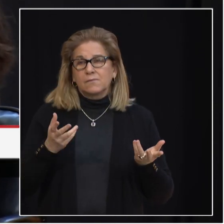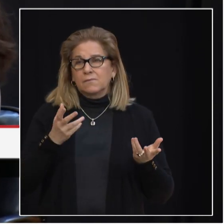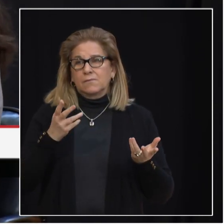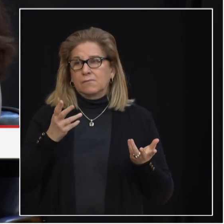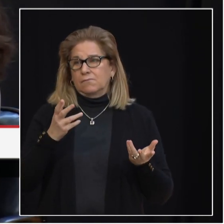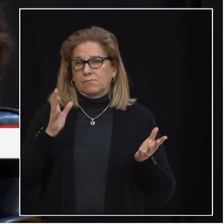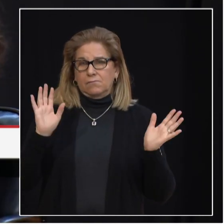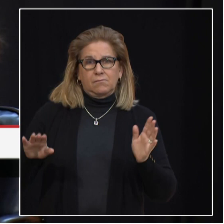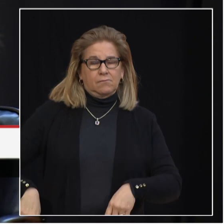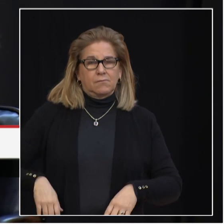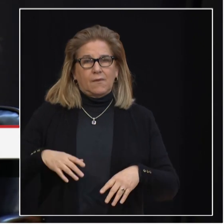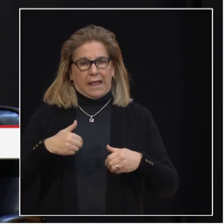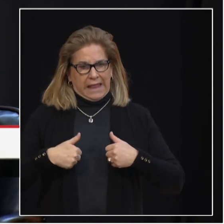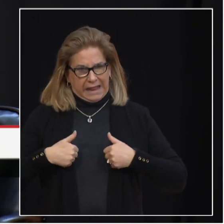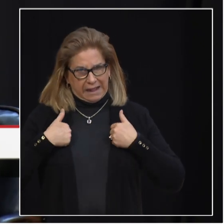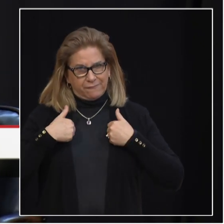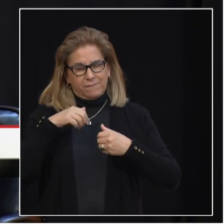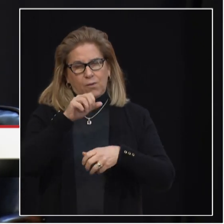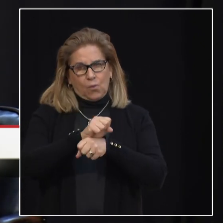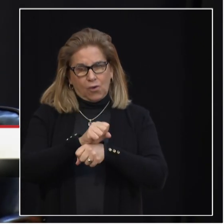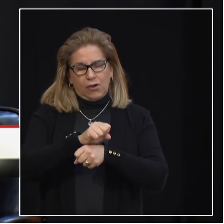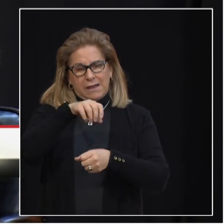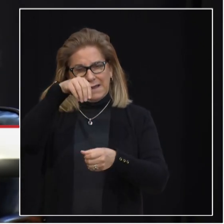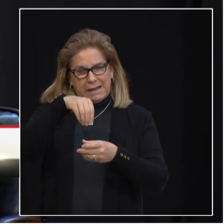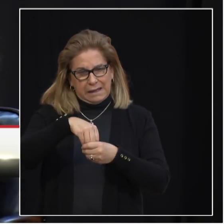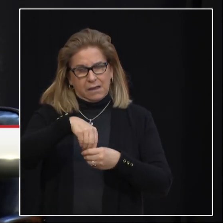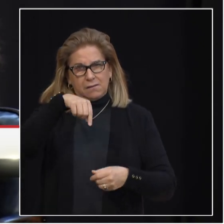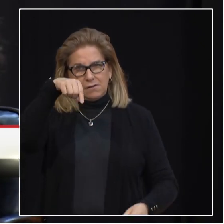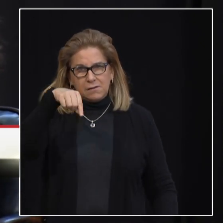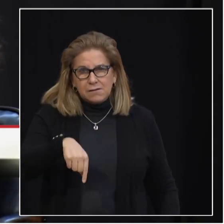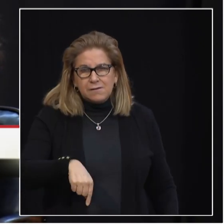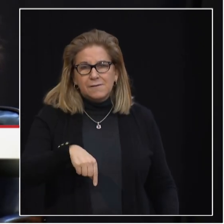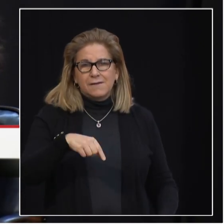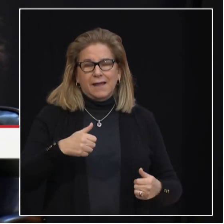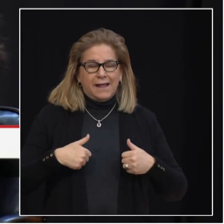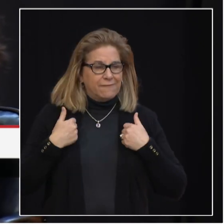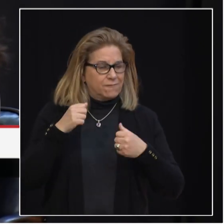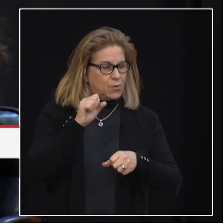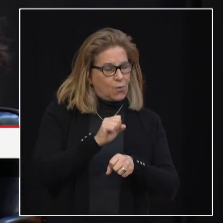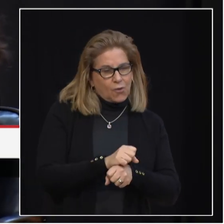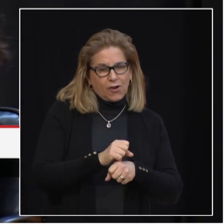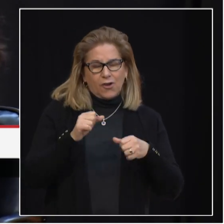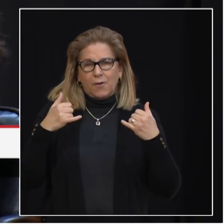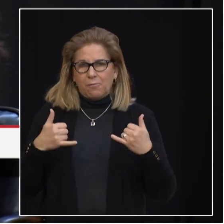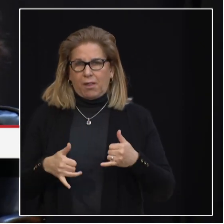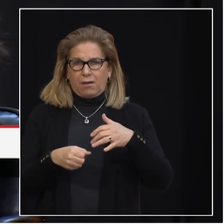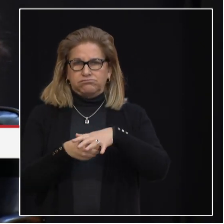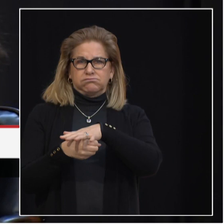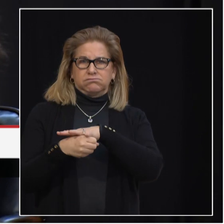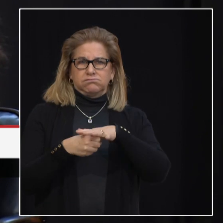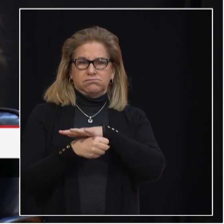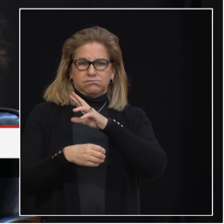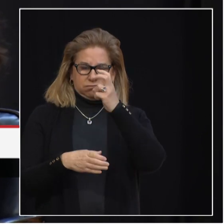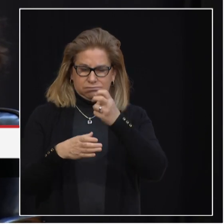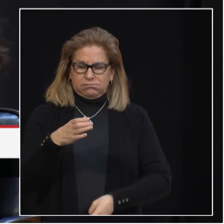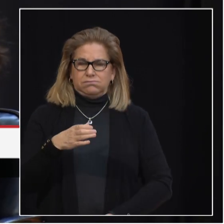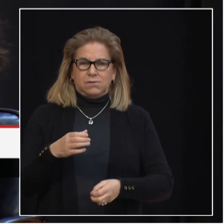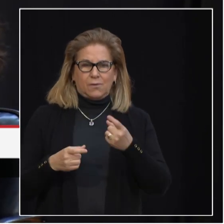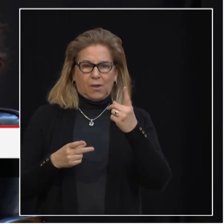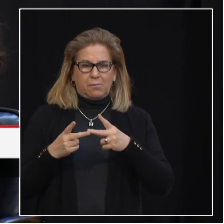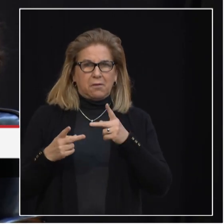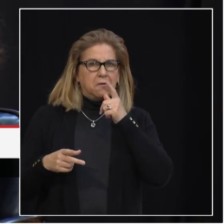mix with office space and reduce that commute. So in many levels, it's, it solves a lot of